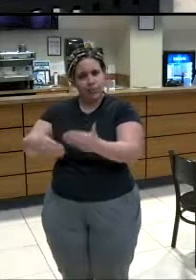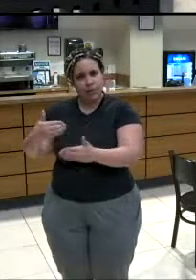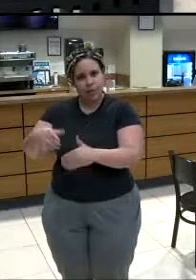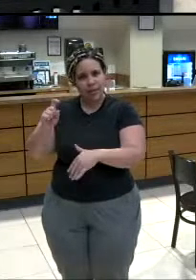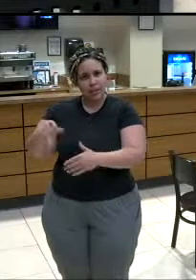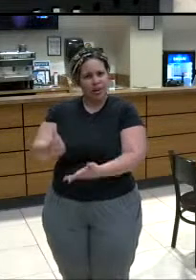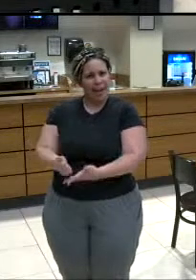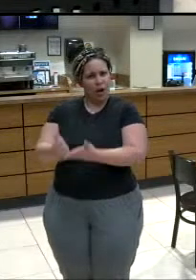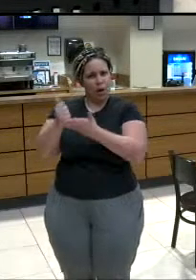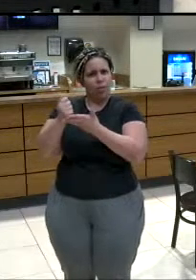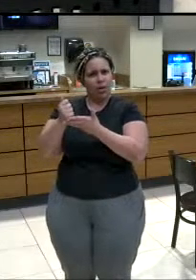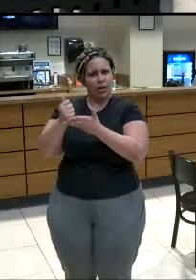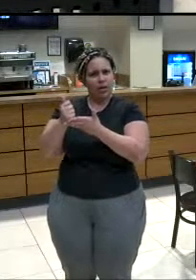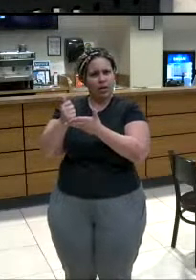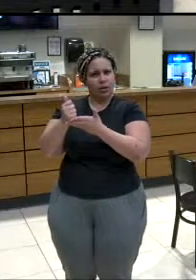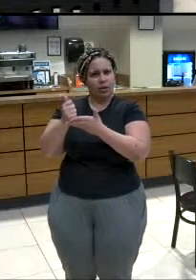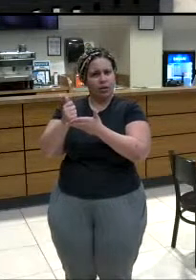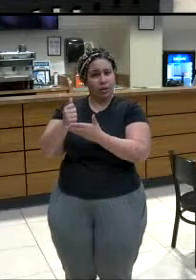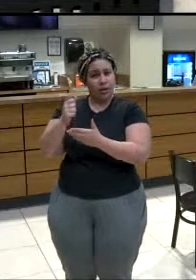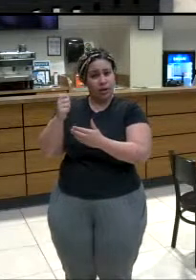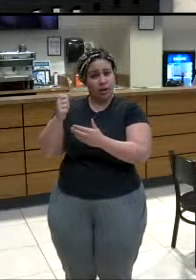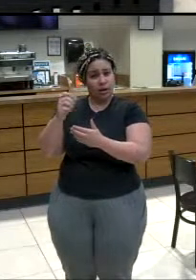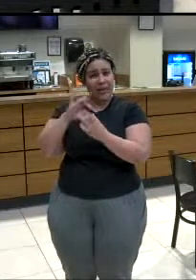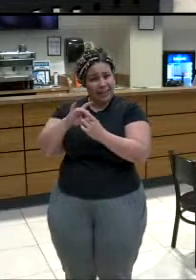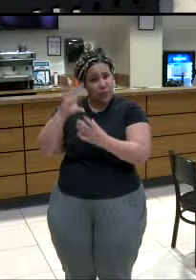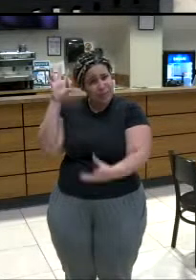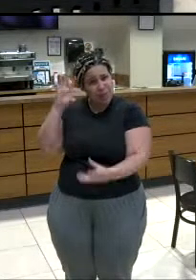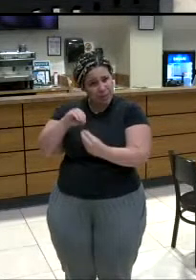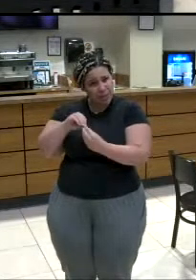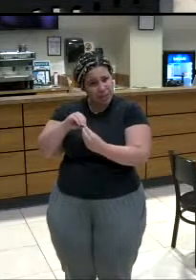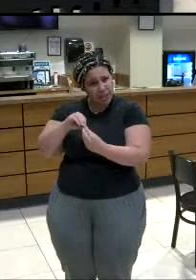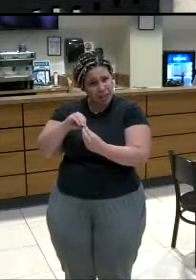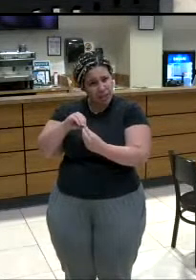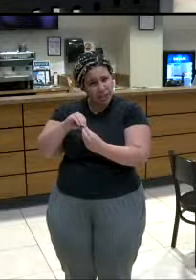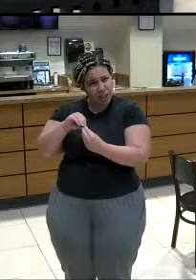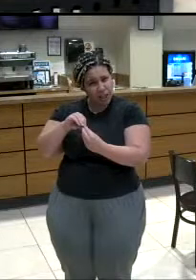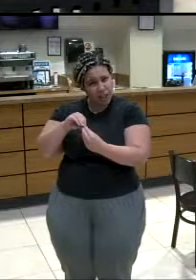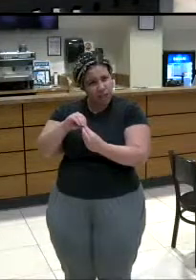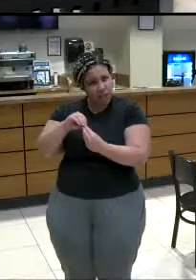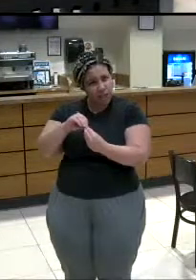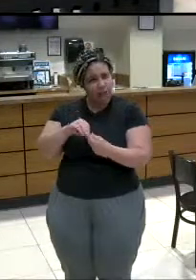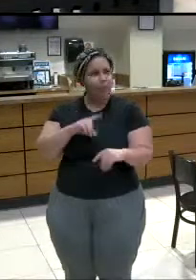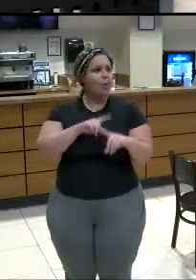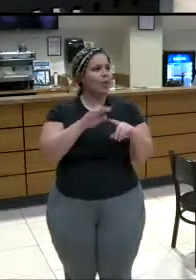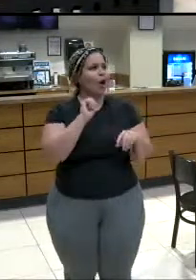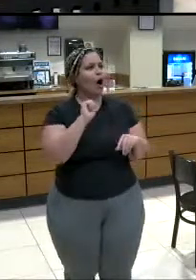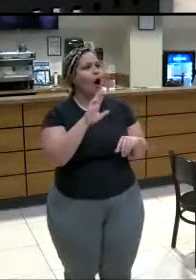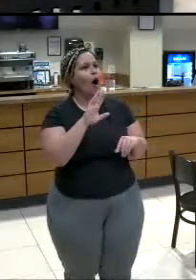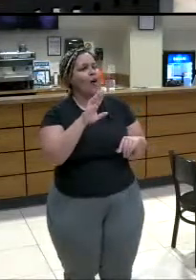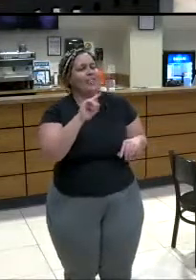help us by the summative? Yeah, except for in the autopsy, they're always dead. So